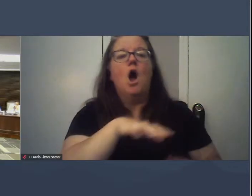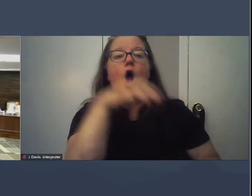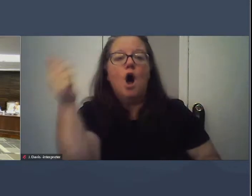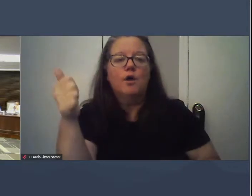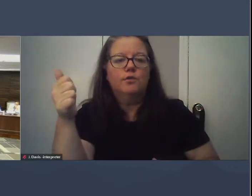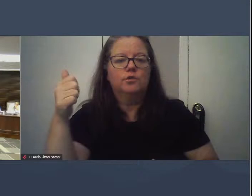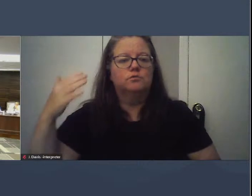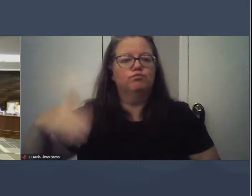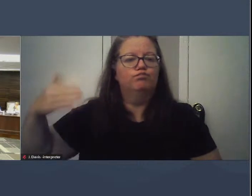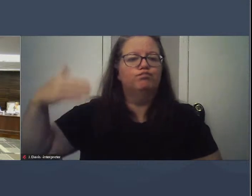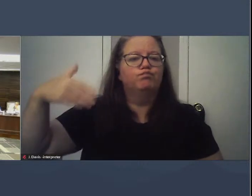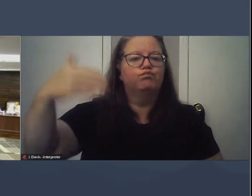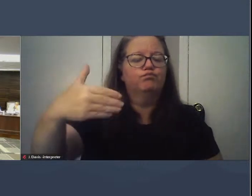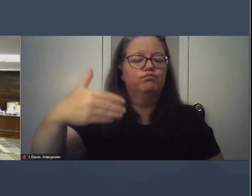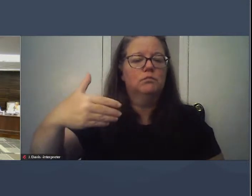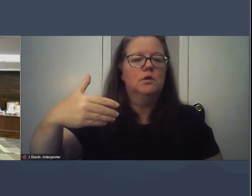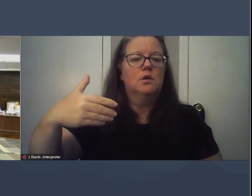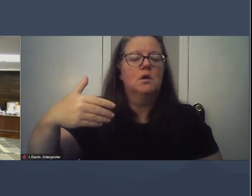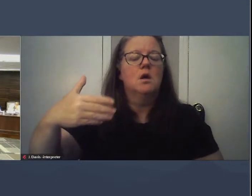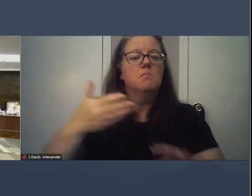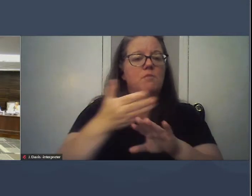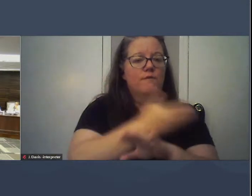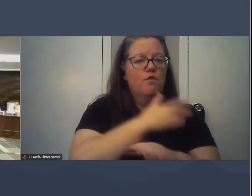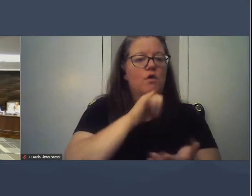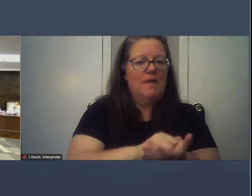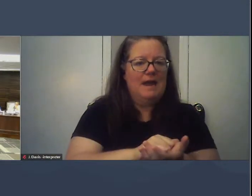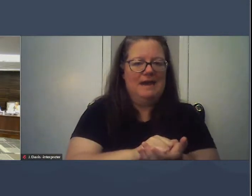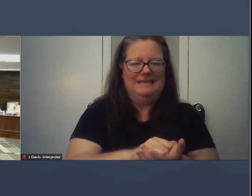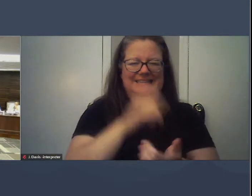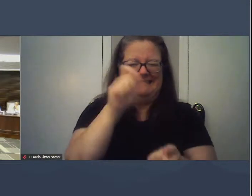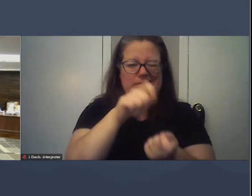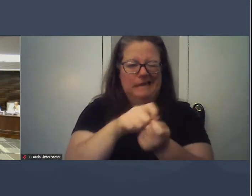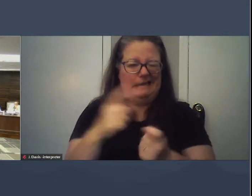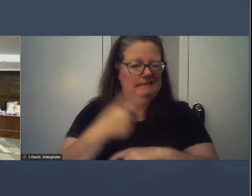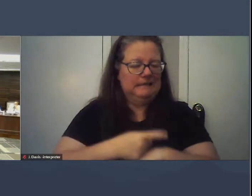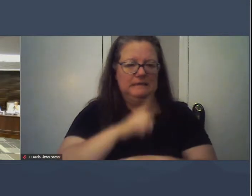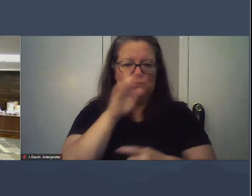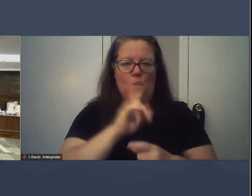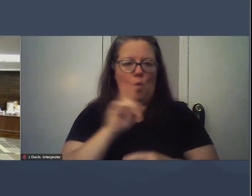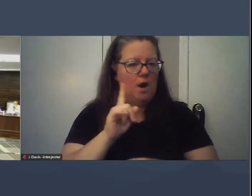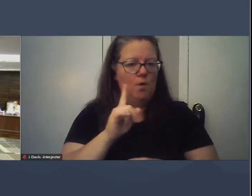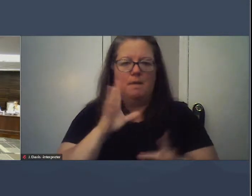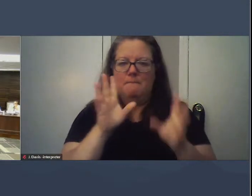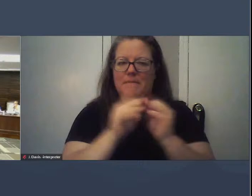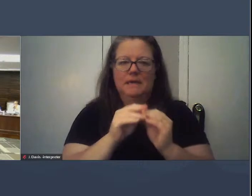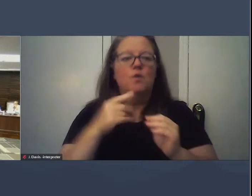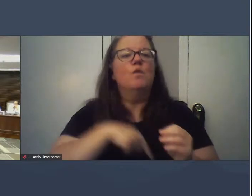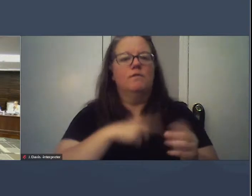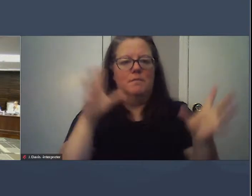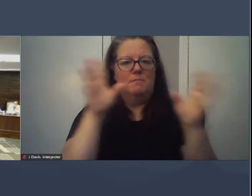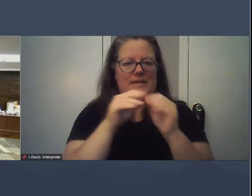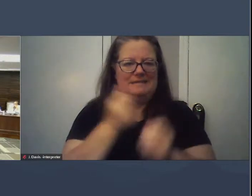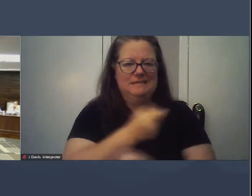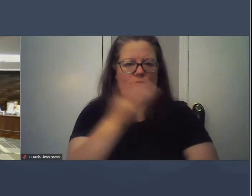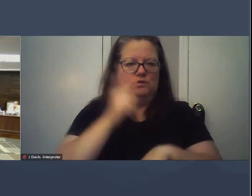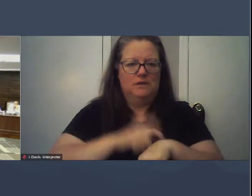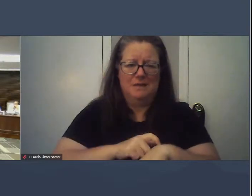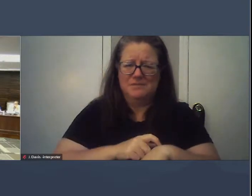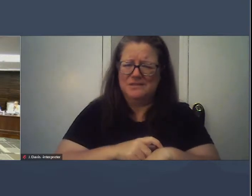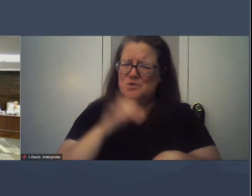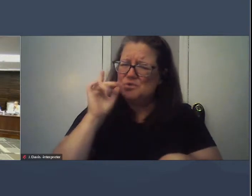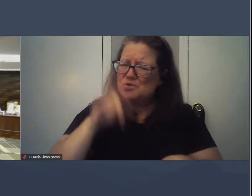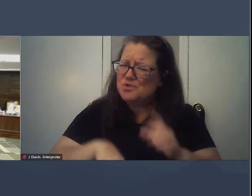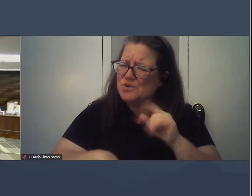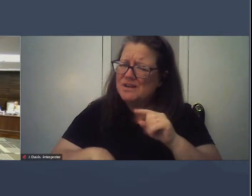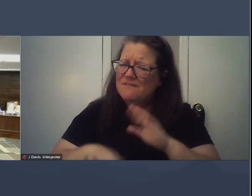the way as we worked up to that meeting. And I don't remember the exact dates or where they were at the moment, but we have had those. You couldn't find any other location